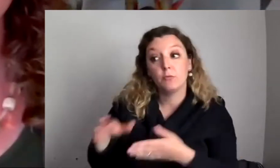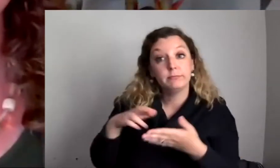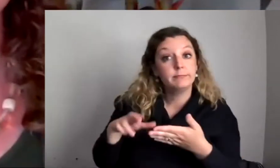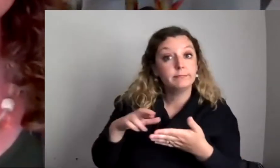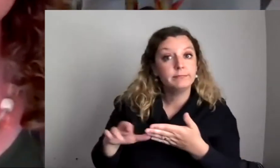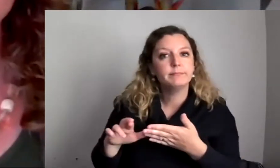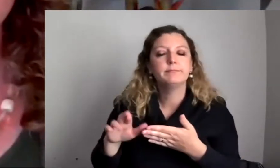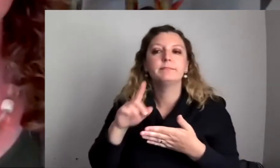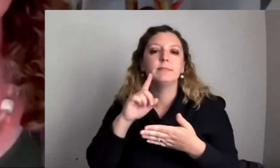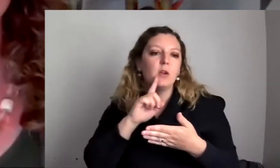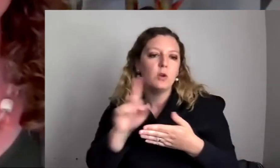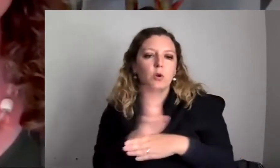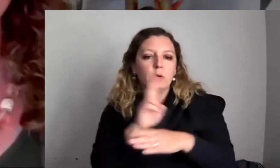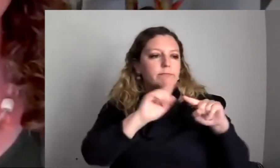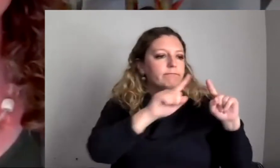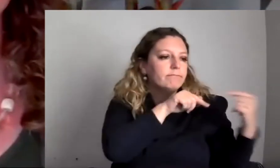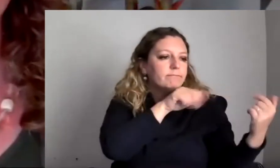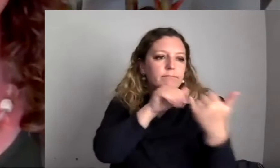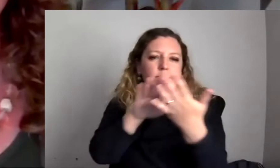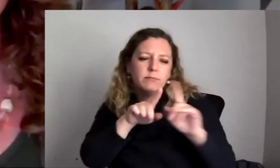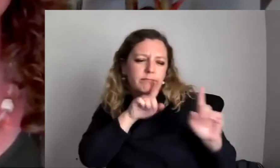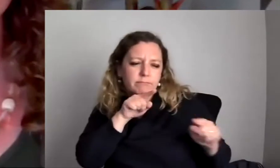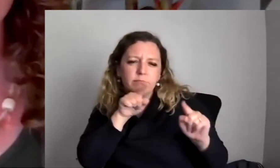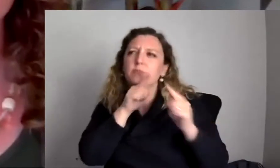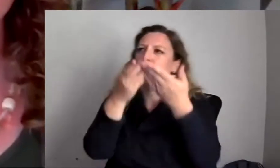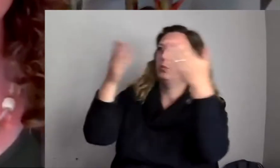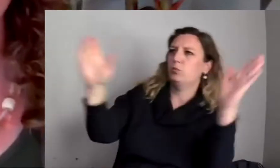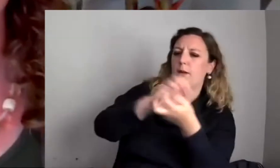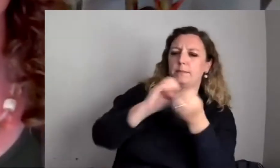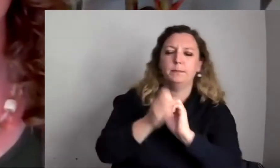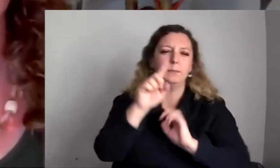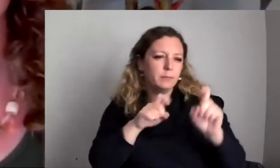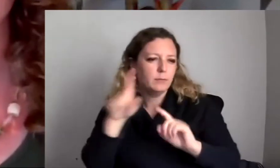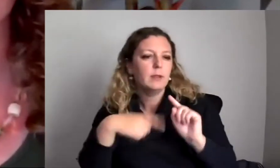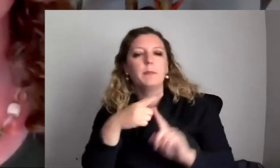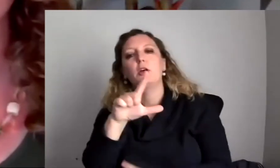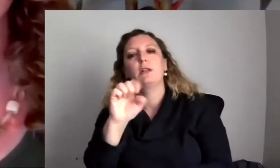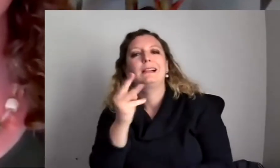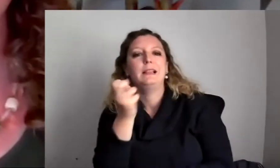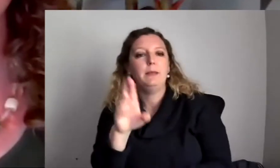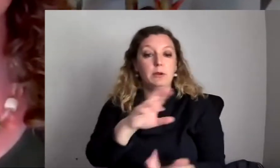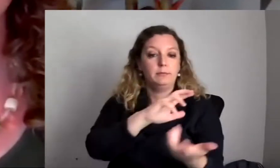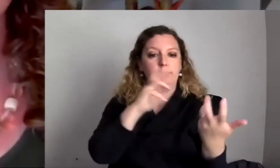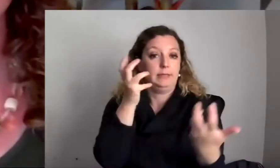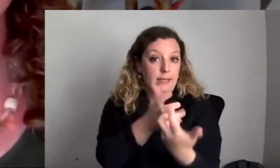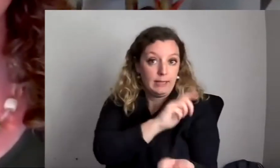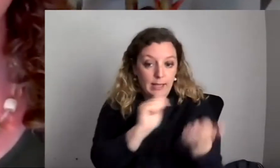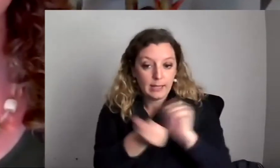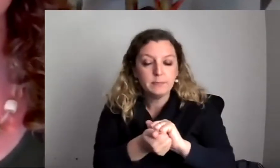research takes an interdisciplinary approach to answer broad evolutionary questions about lemur adaptation,